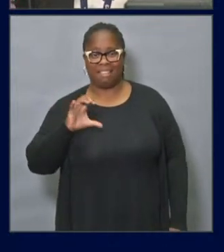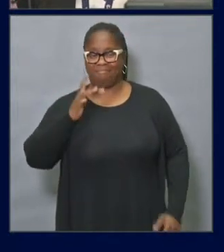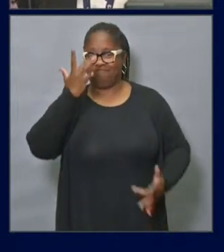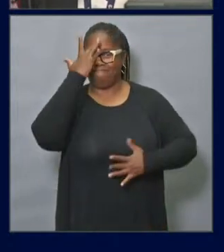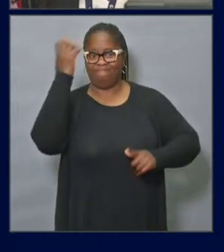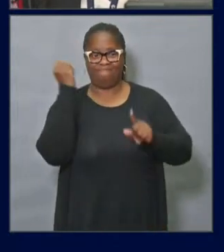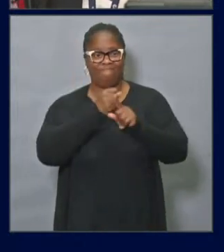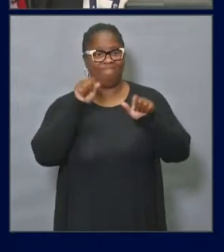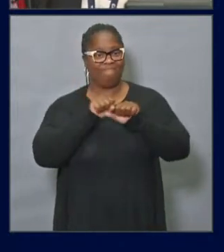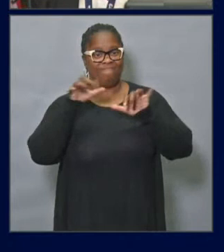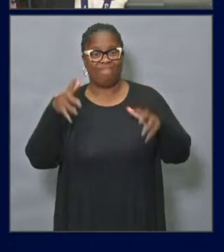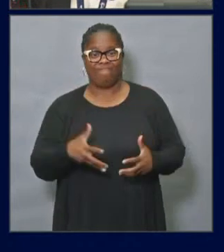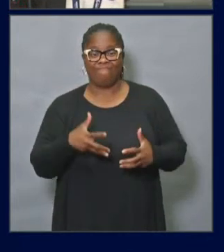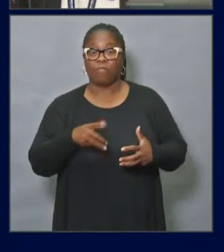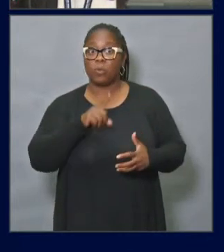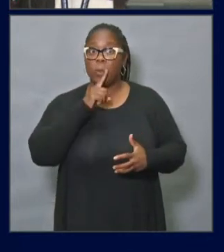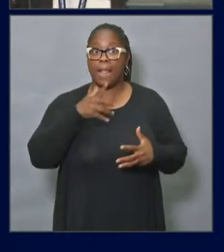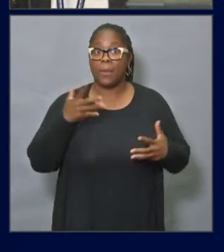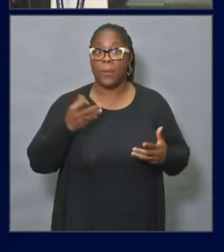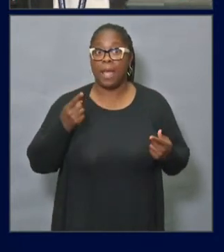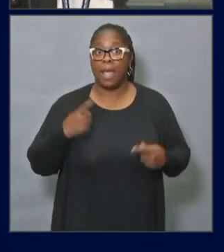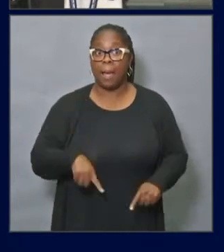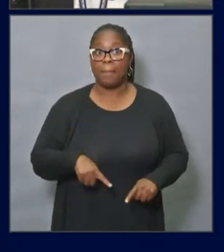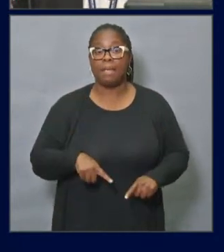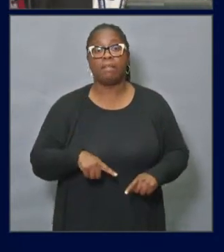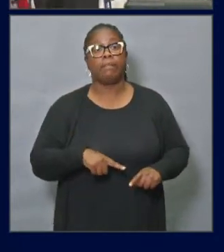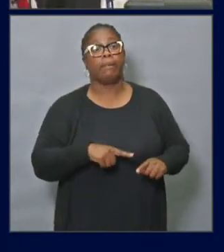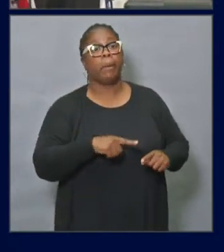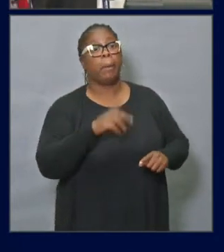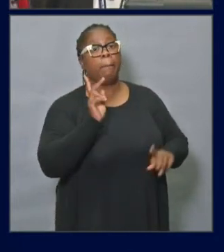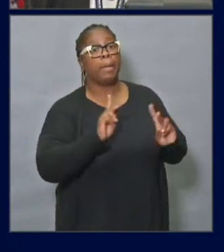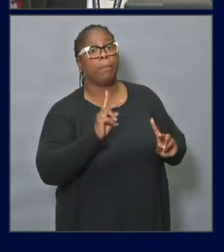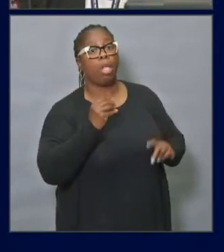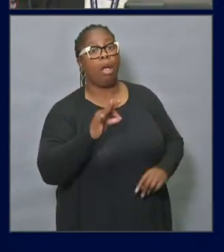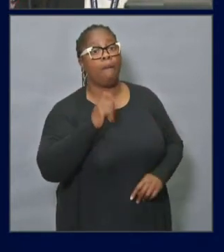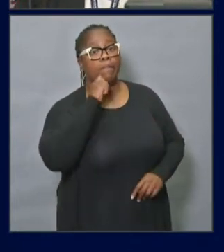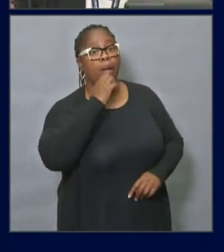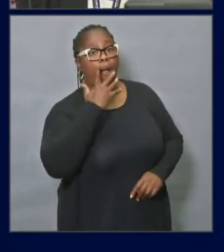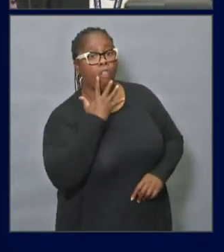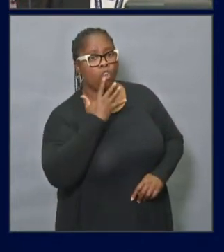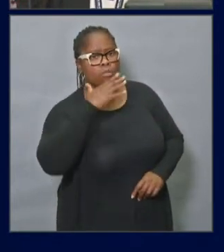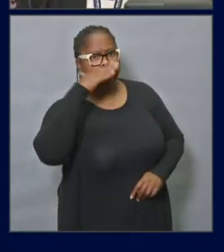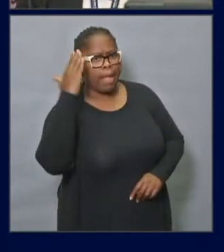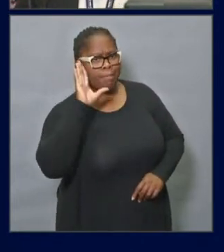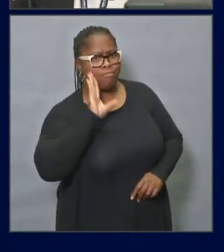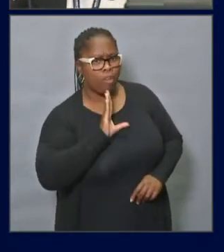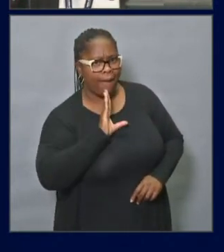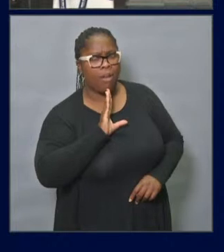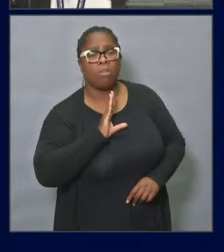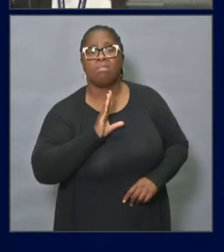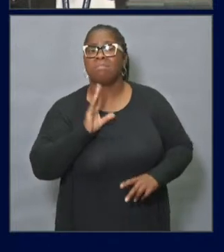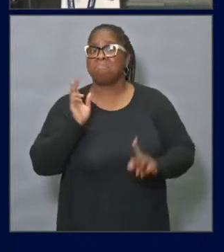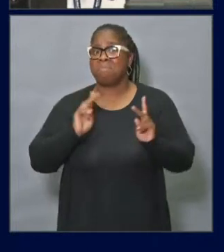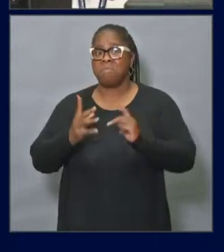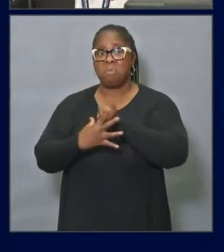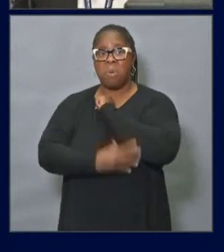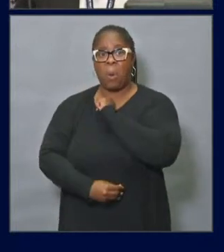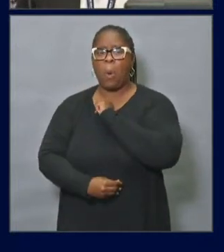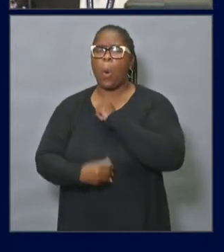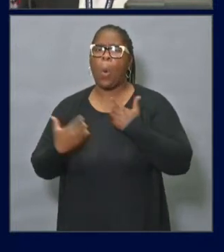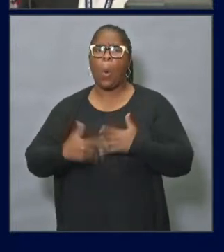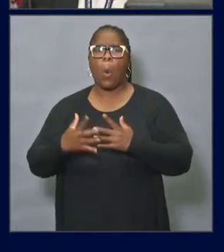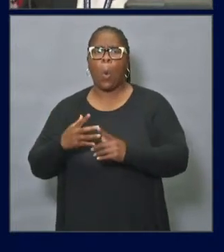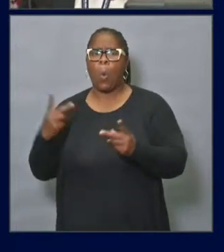color and people in high poverty areas are bearing the brunt of this virus. Systematic racism and